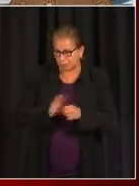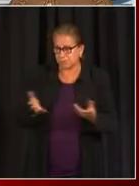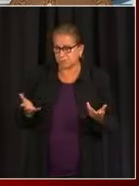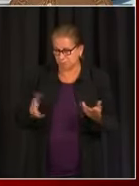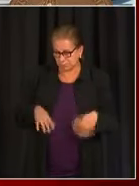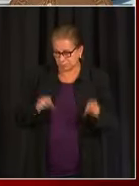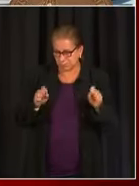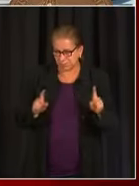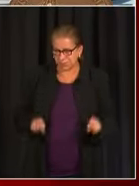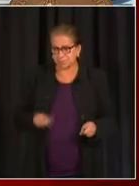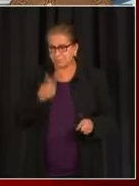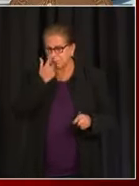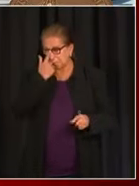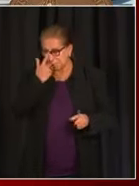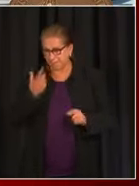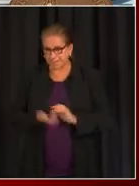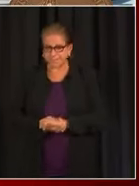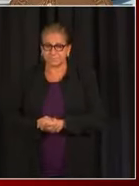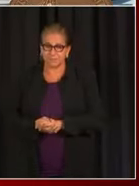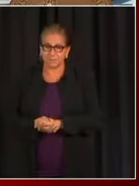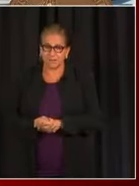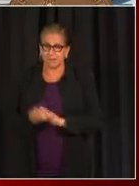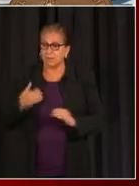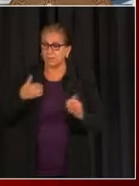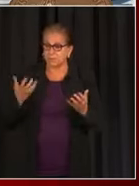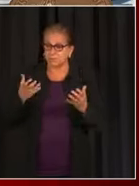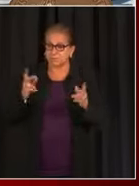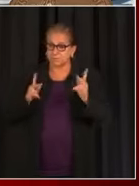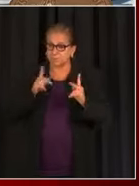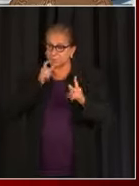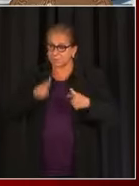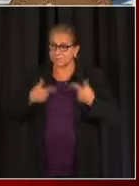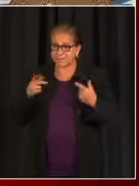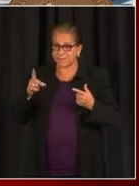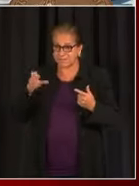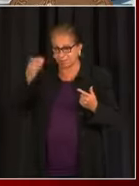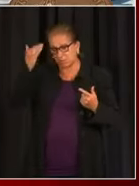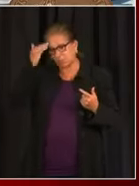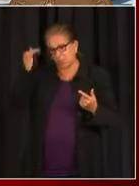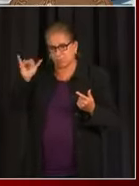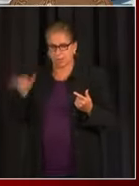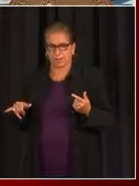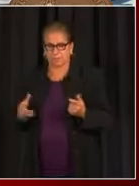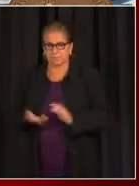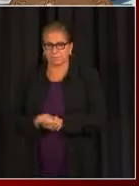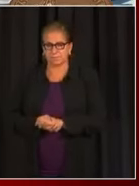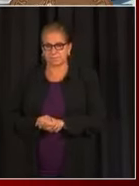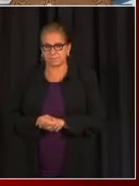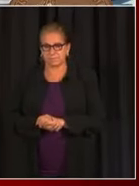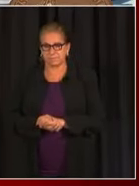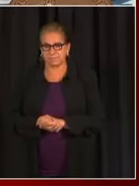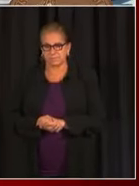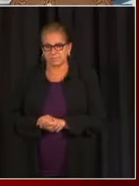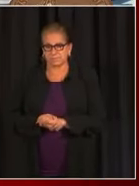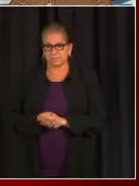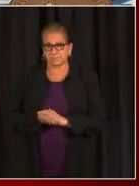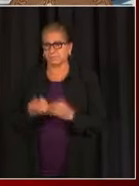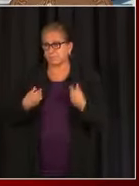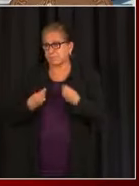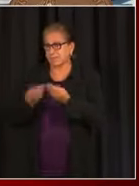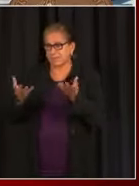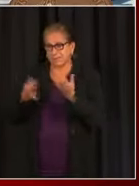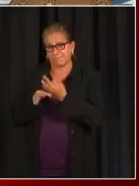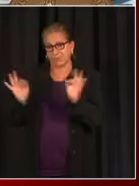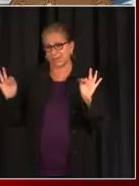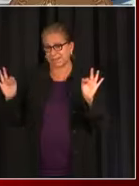lately, but I do want DC residents to know that there continues to be free city-provided